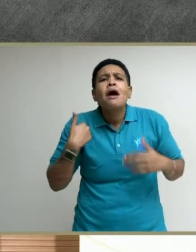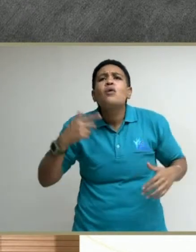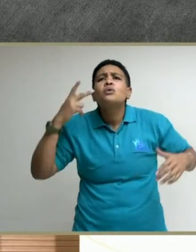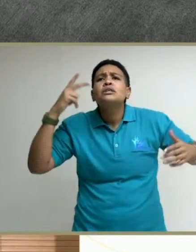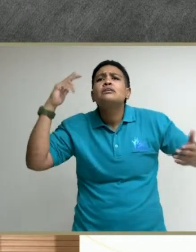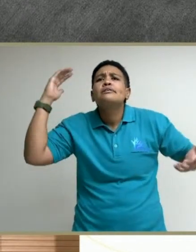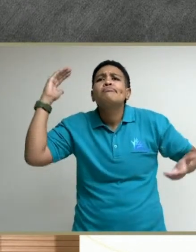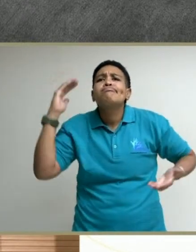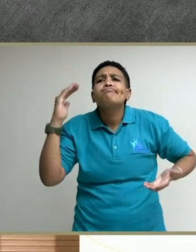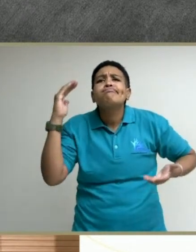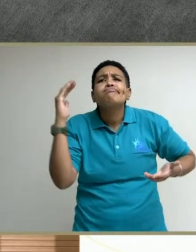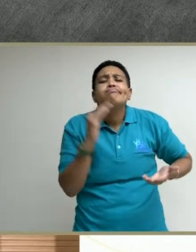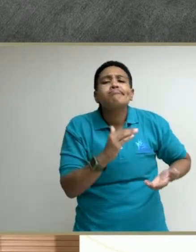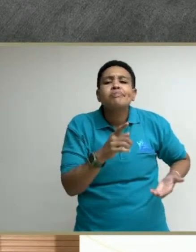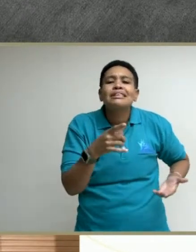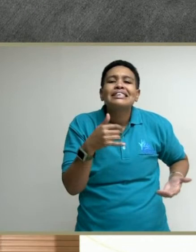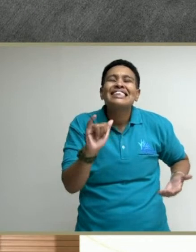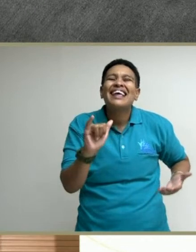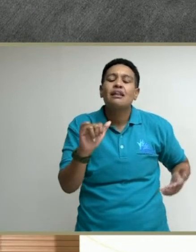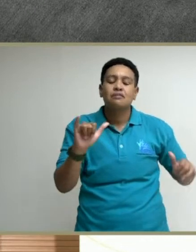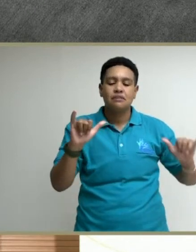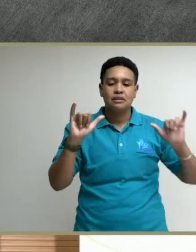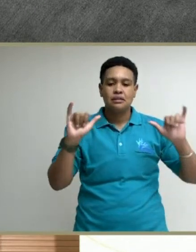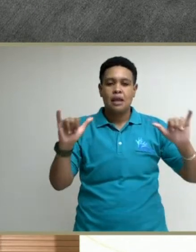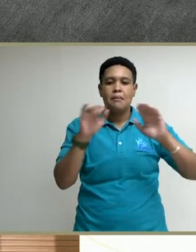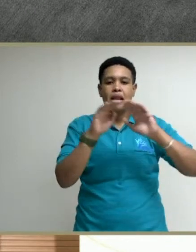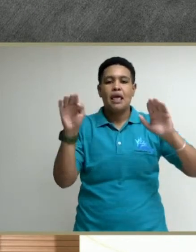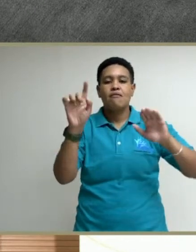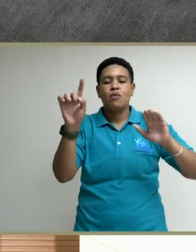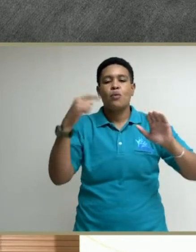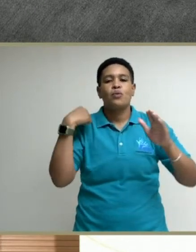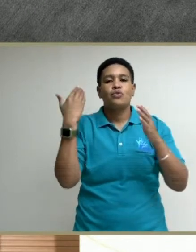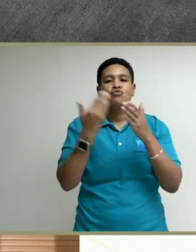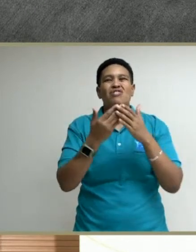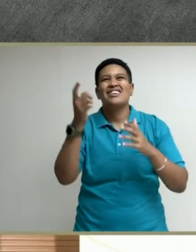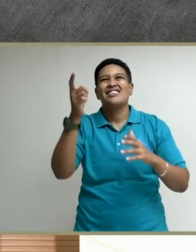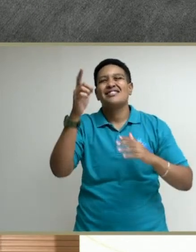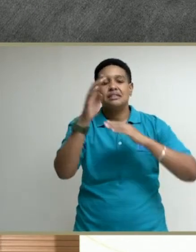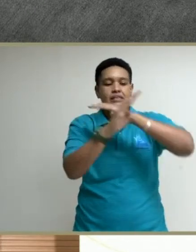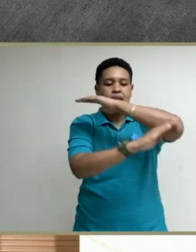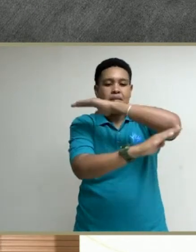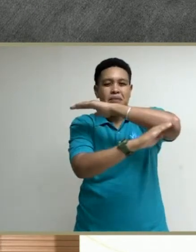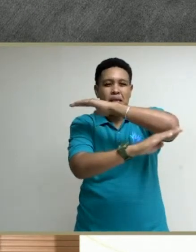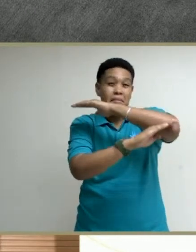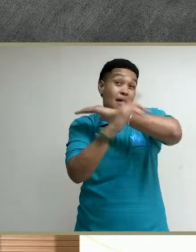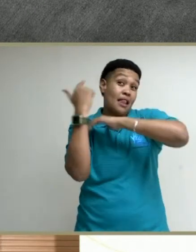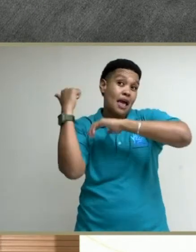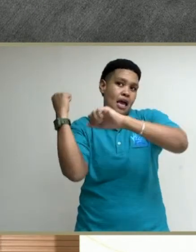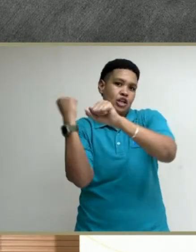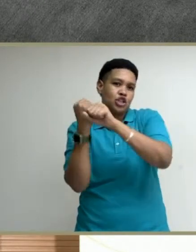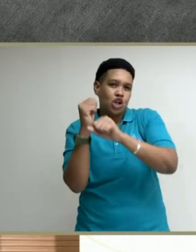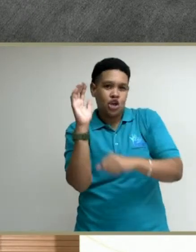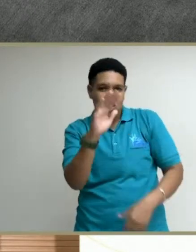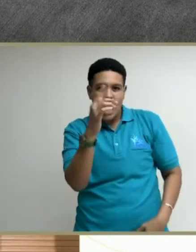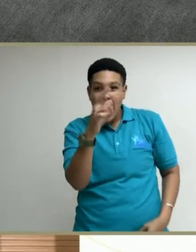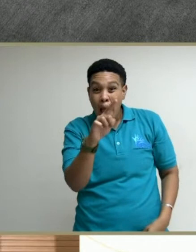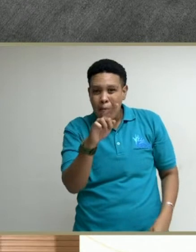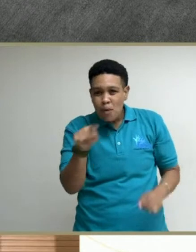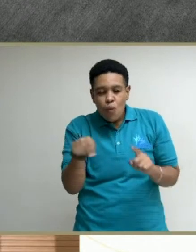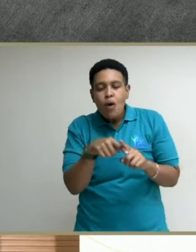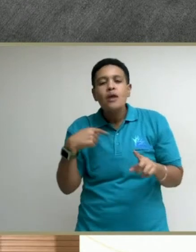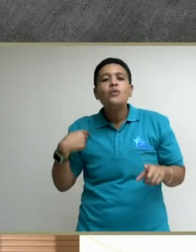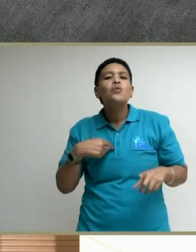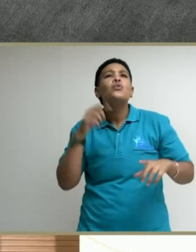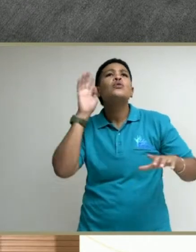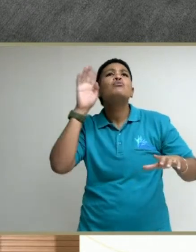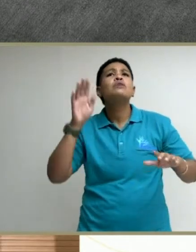drop, it still puts us at about the same level where we were at September last year, when it was that we